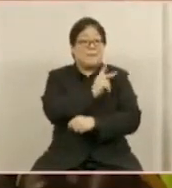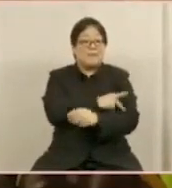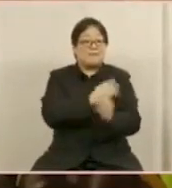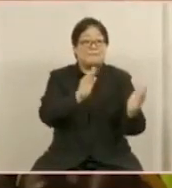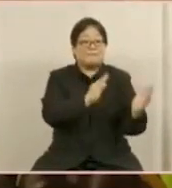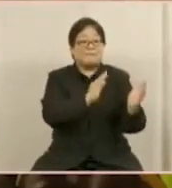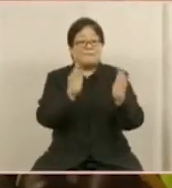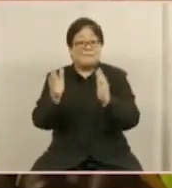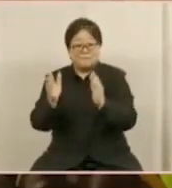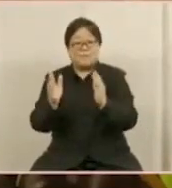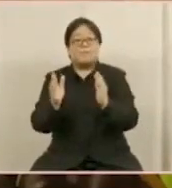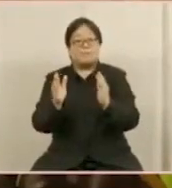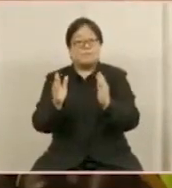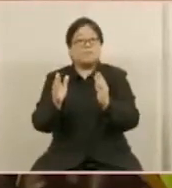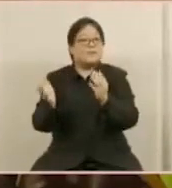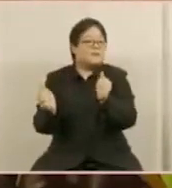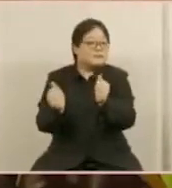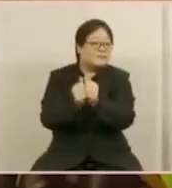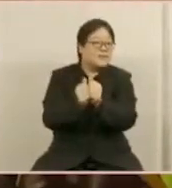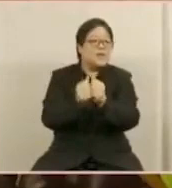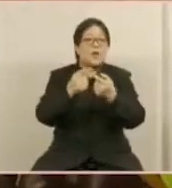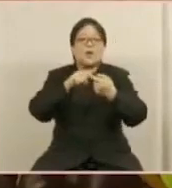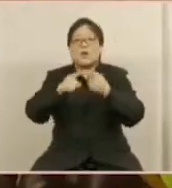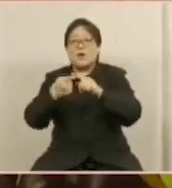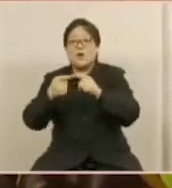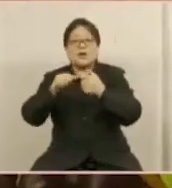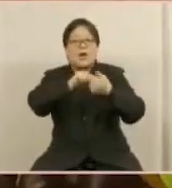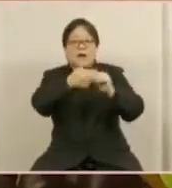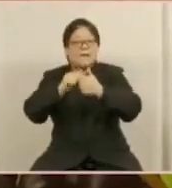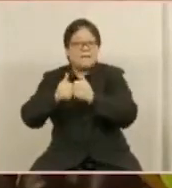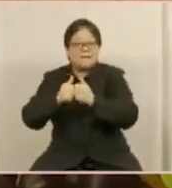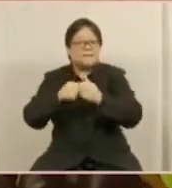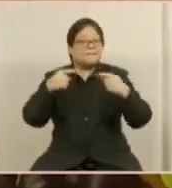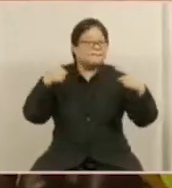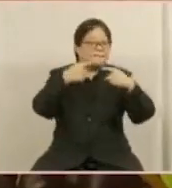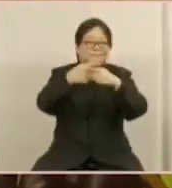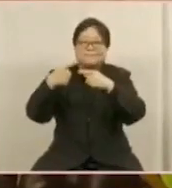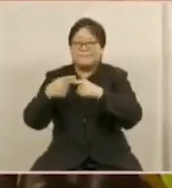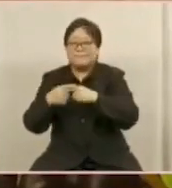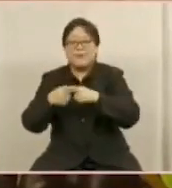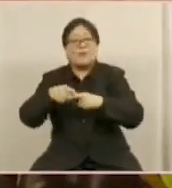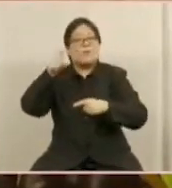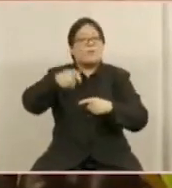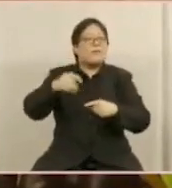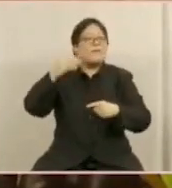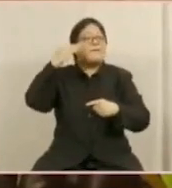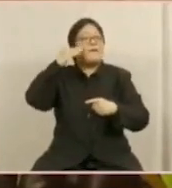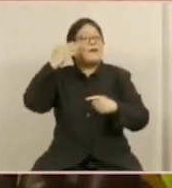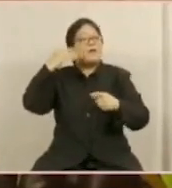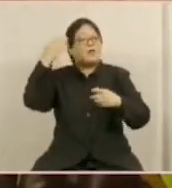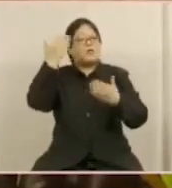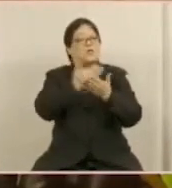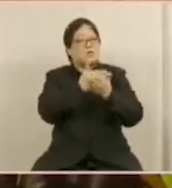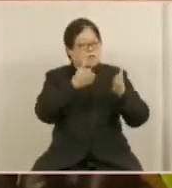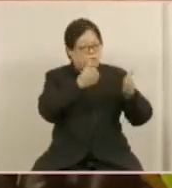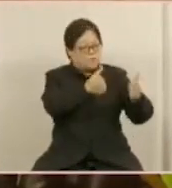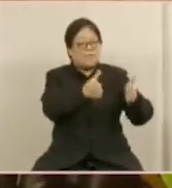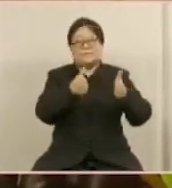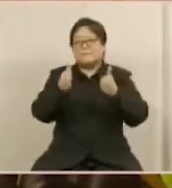always accompanied by new conflict and even war. We need to find a new path